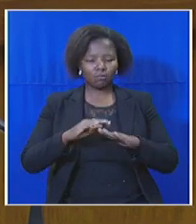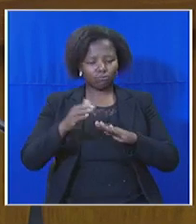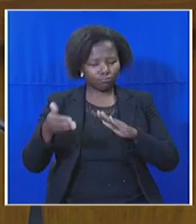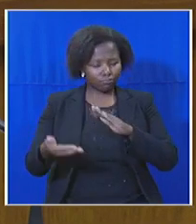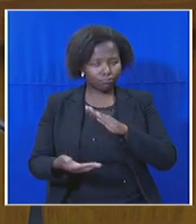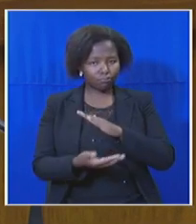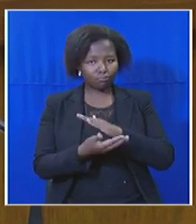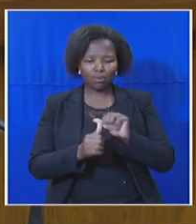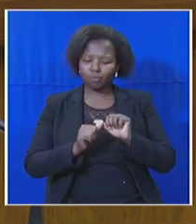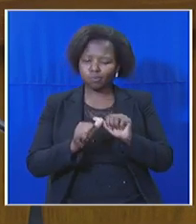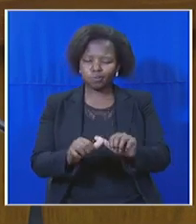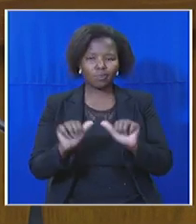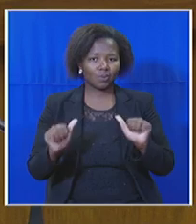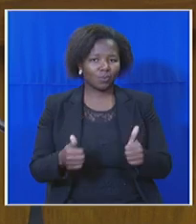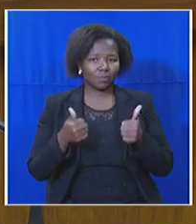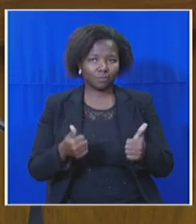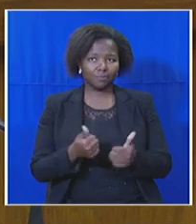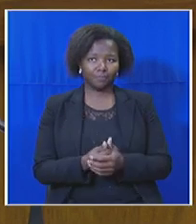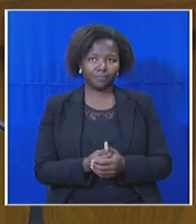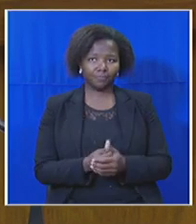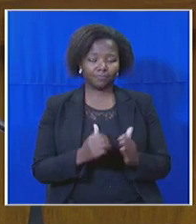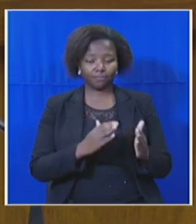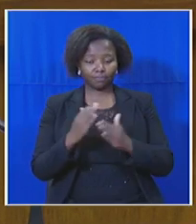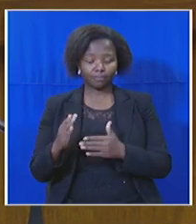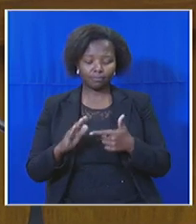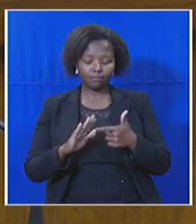day. The other memory I could share